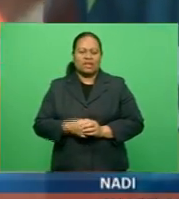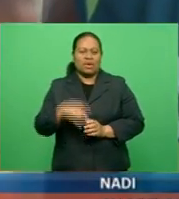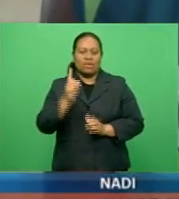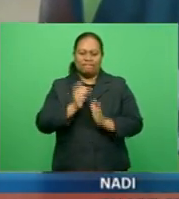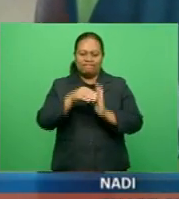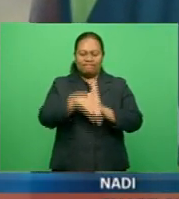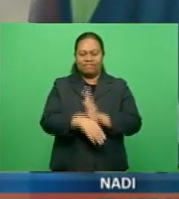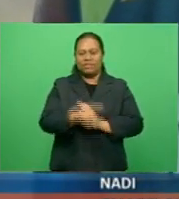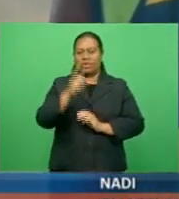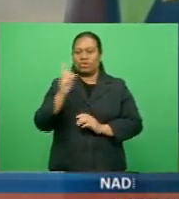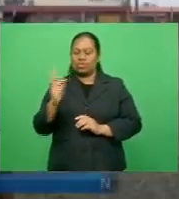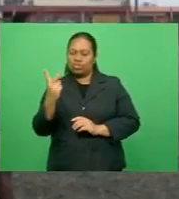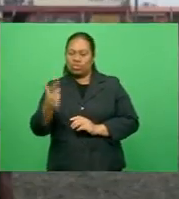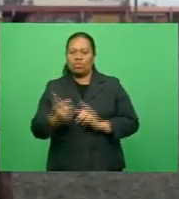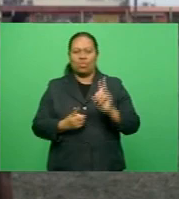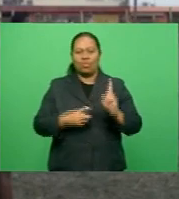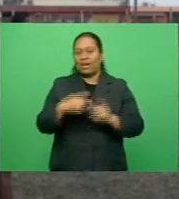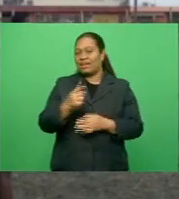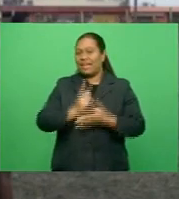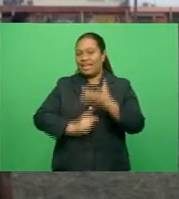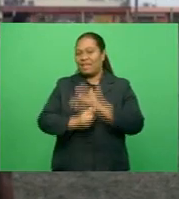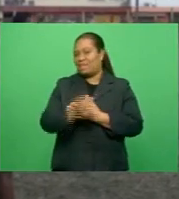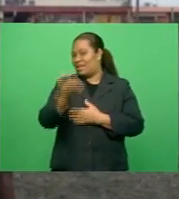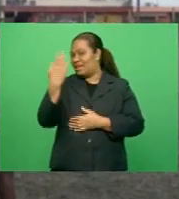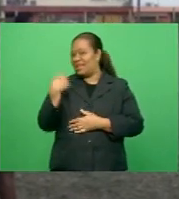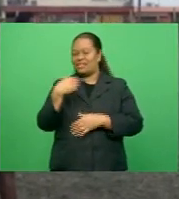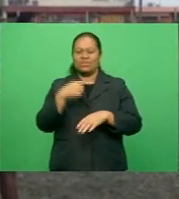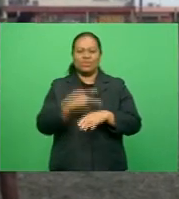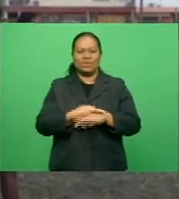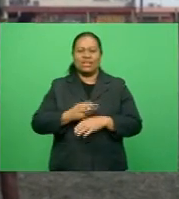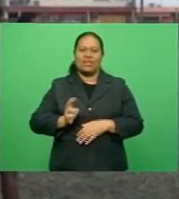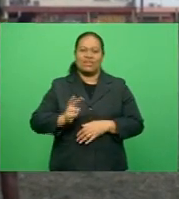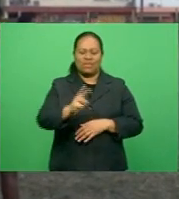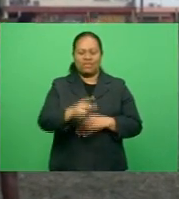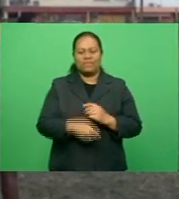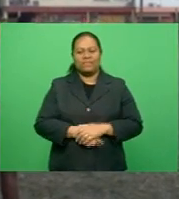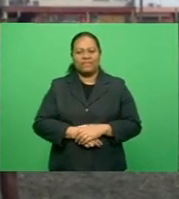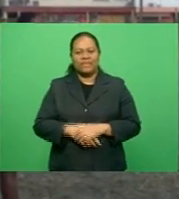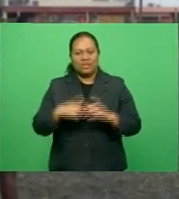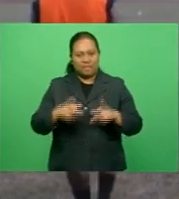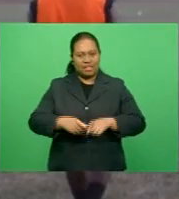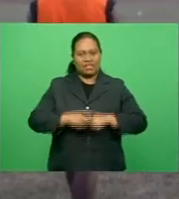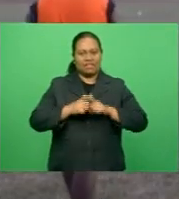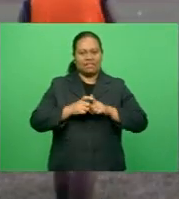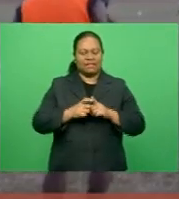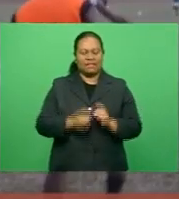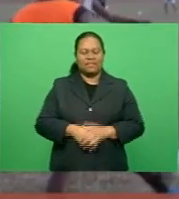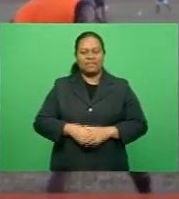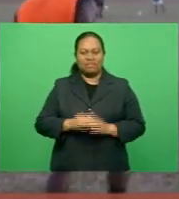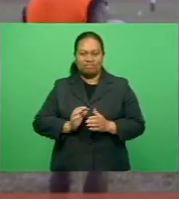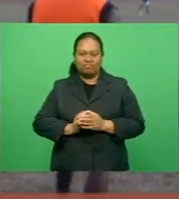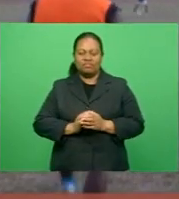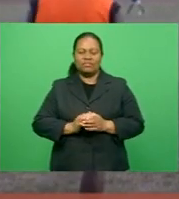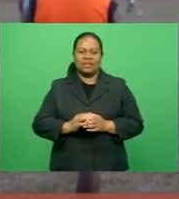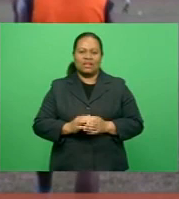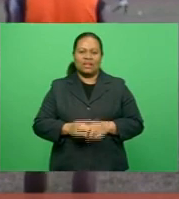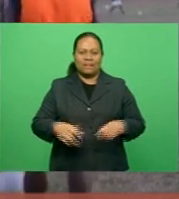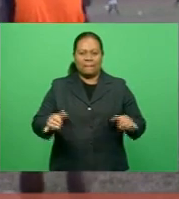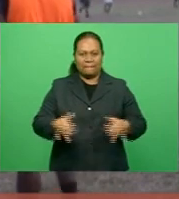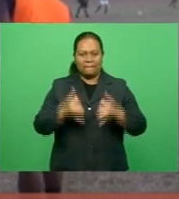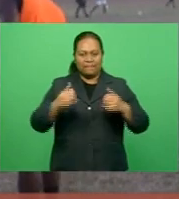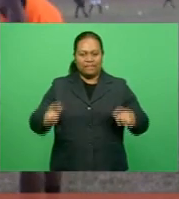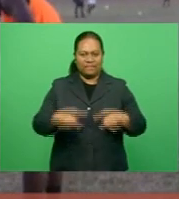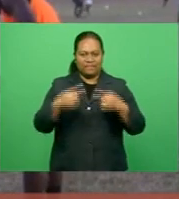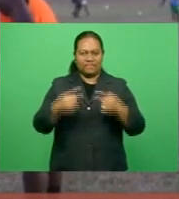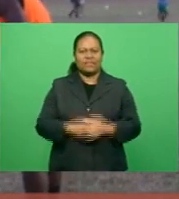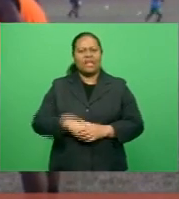losing 2-1 against Rewa last week, but they know it will be an uphill battle. And I know Nasinu plays very well,